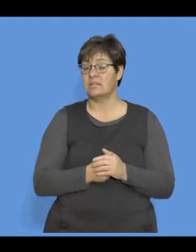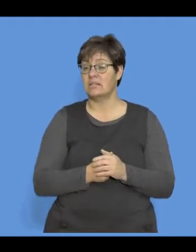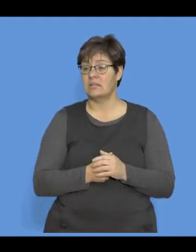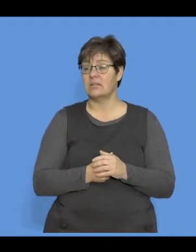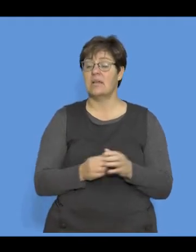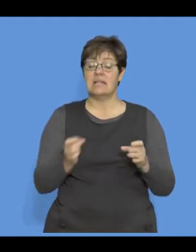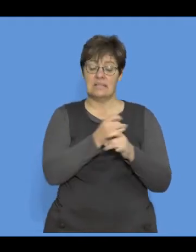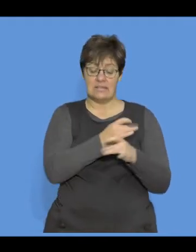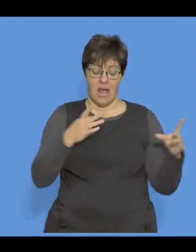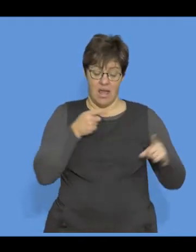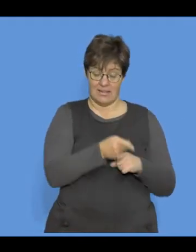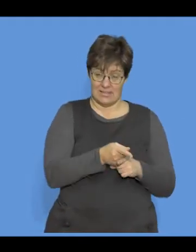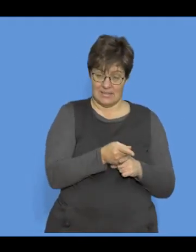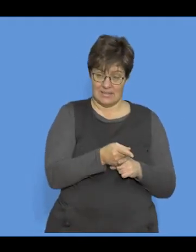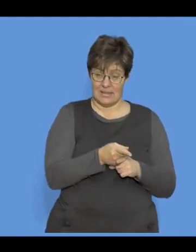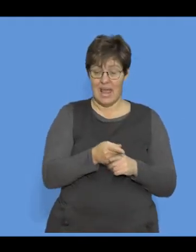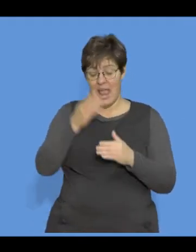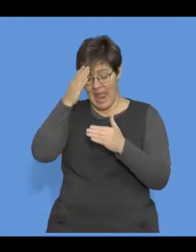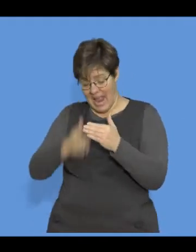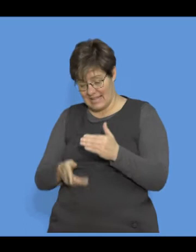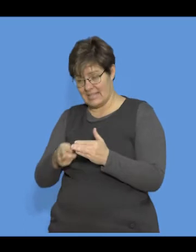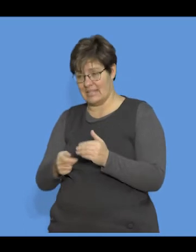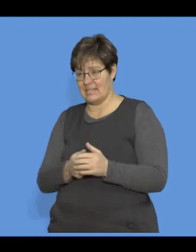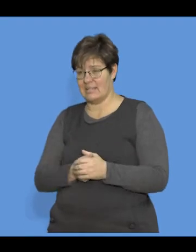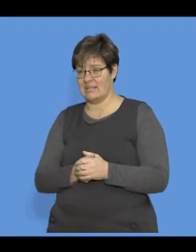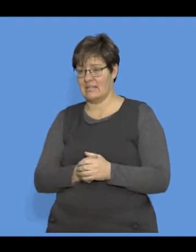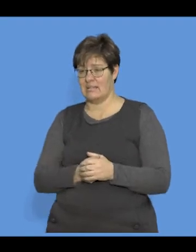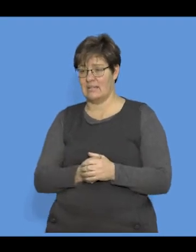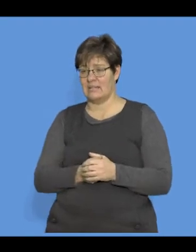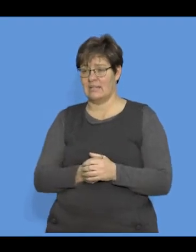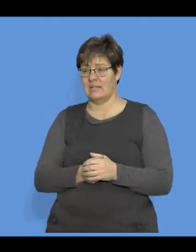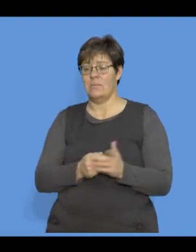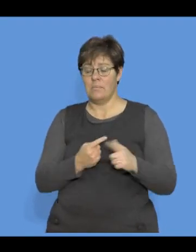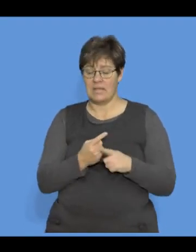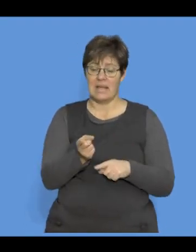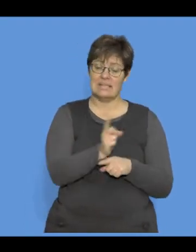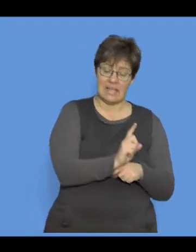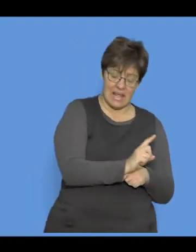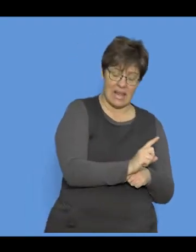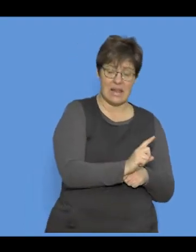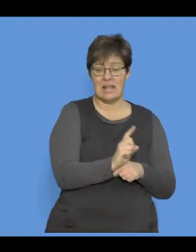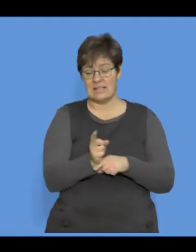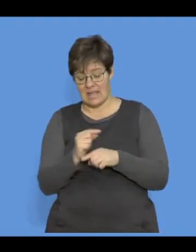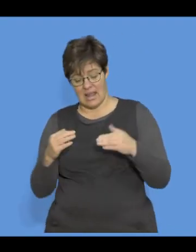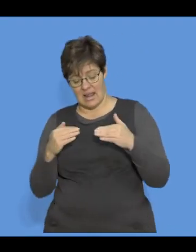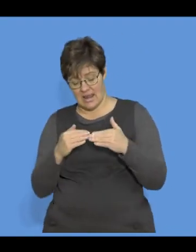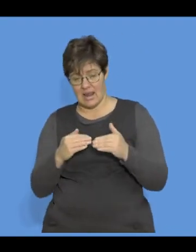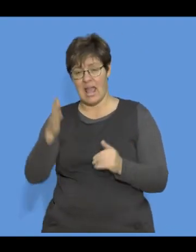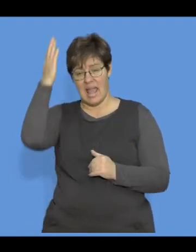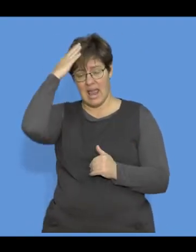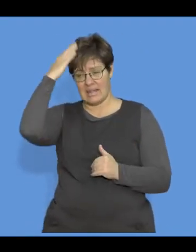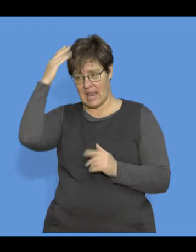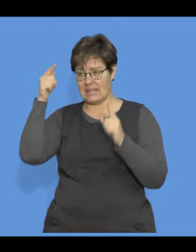at the beginning and ends at the end. It will start tail to tail and end head to head. So I'm going to apply